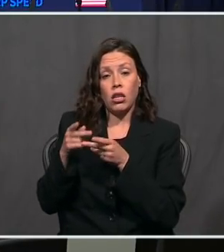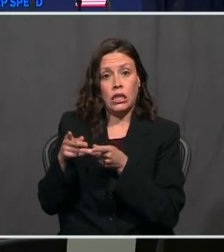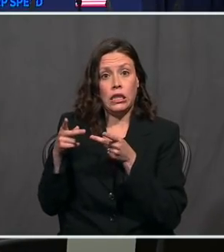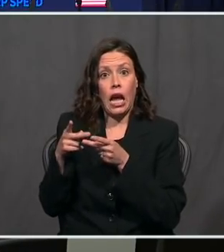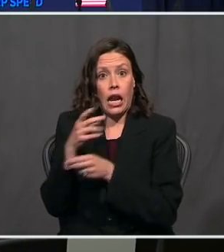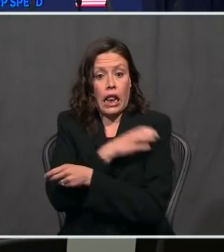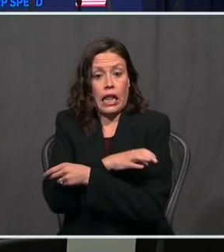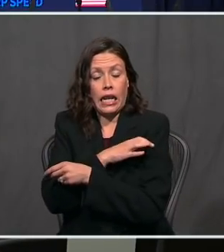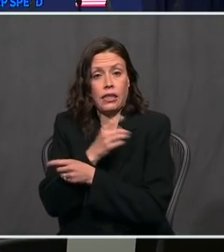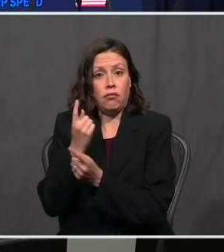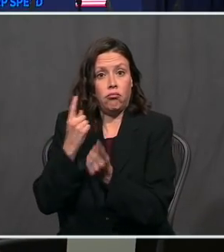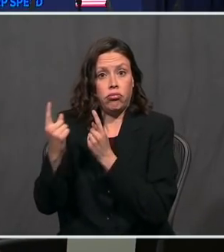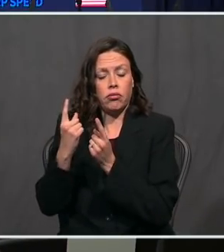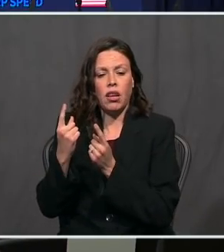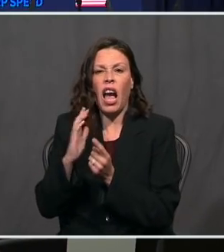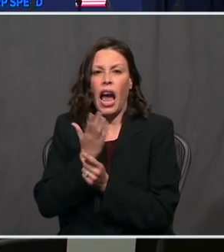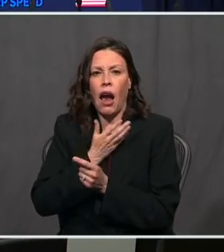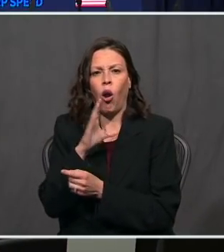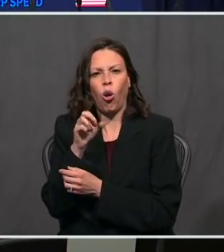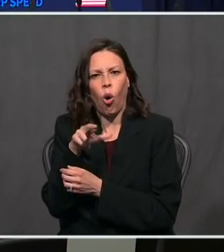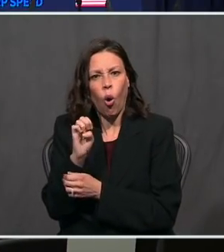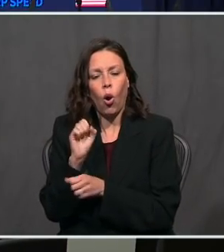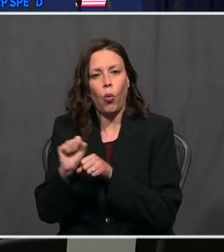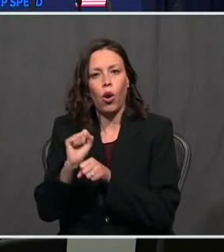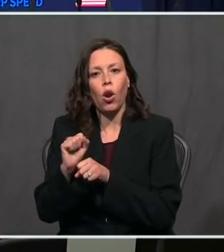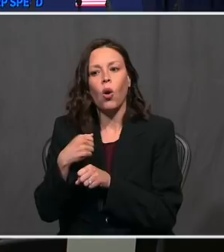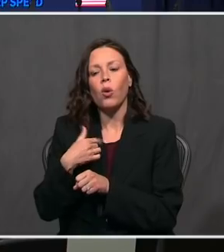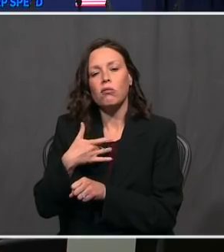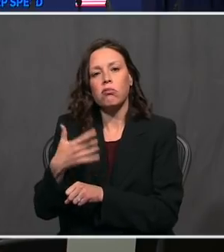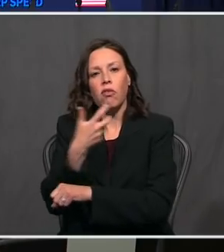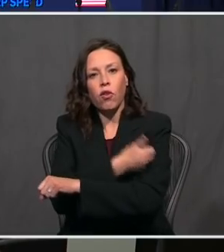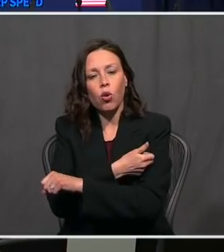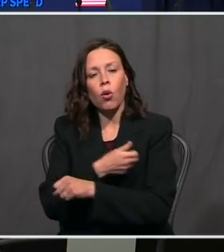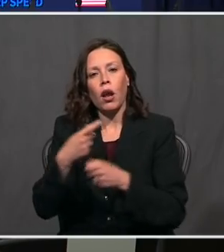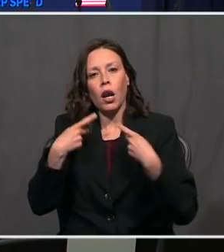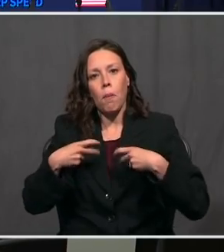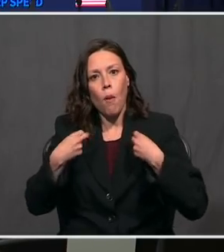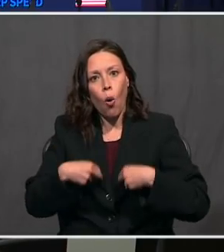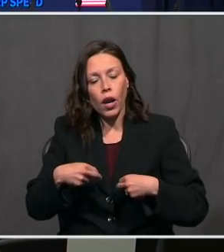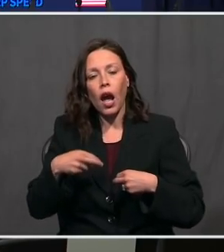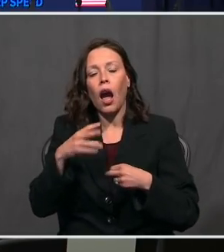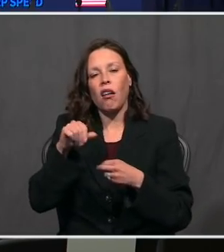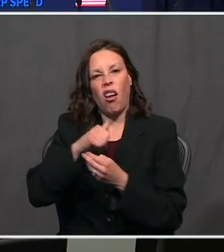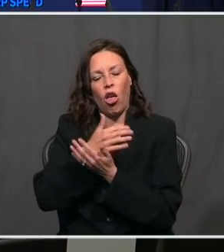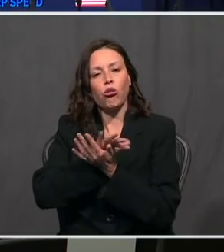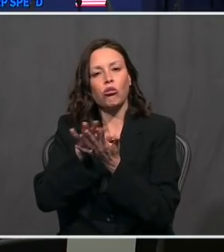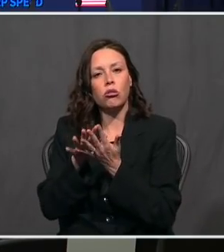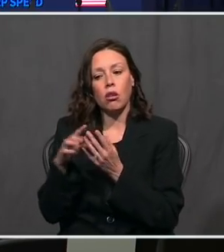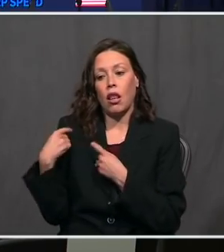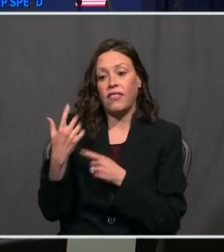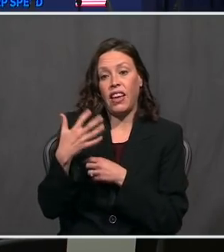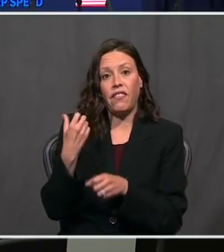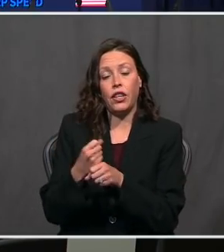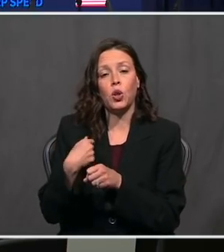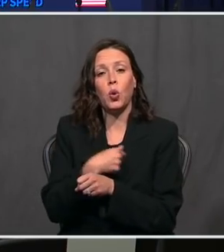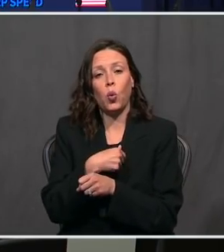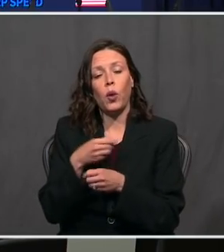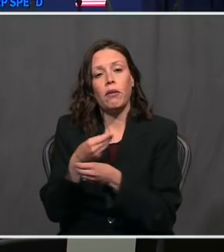do. Every year we do off-site clinics for flu and pneumonia and others. And over the last 5 years alone, Walgreens has done